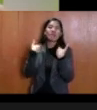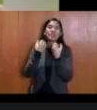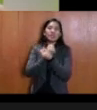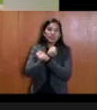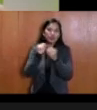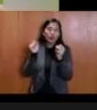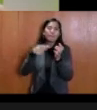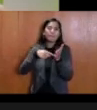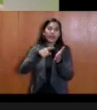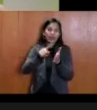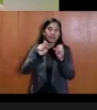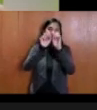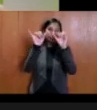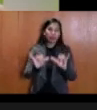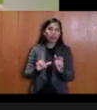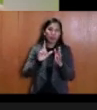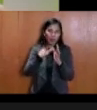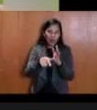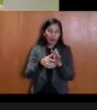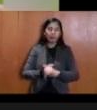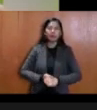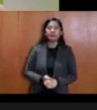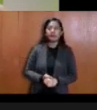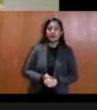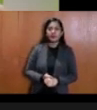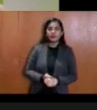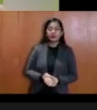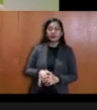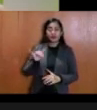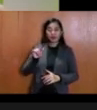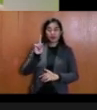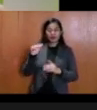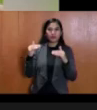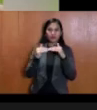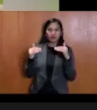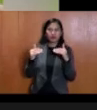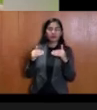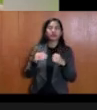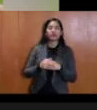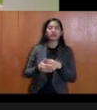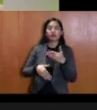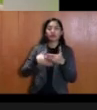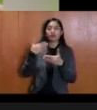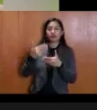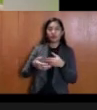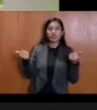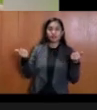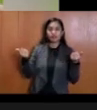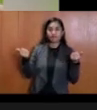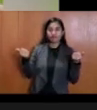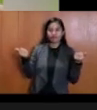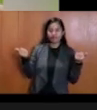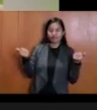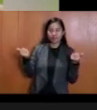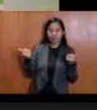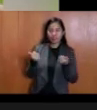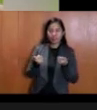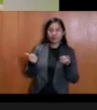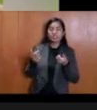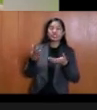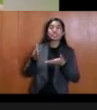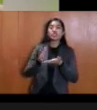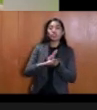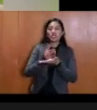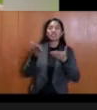secure payment systems later on. So that's just one level. The second is the availability of, for me, shared